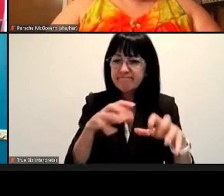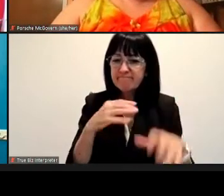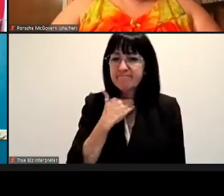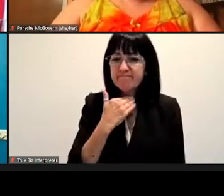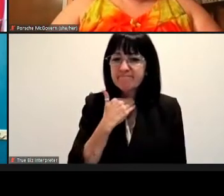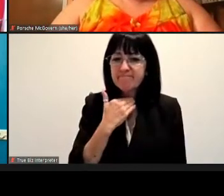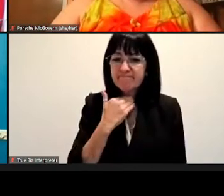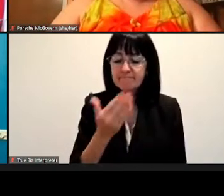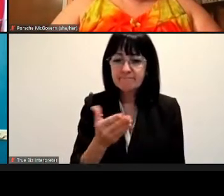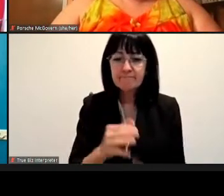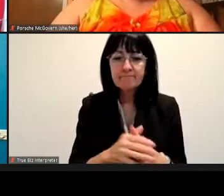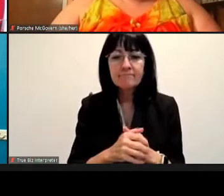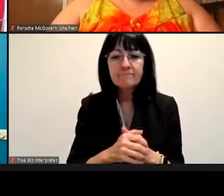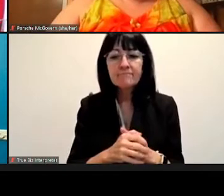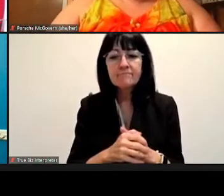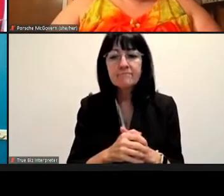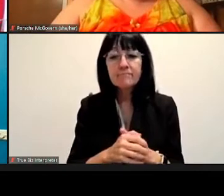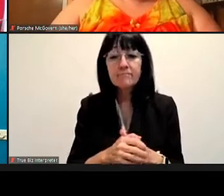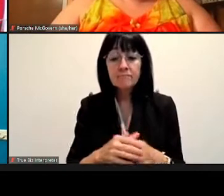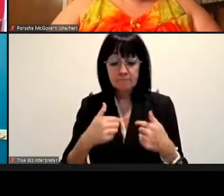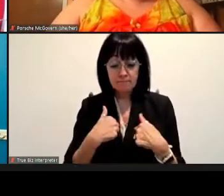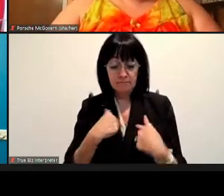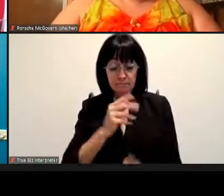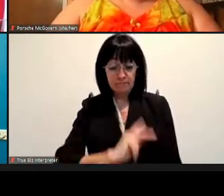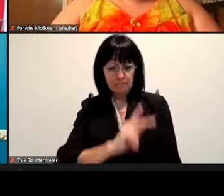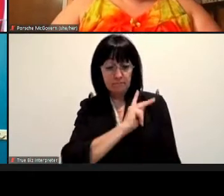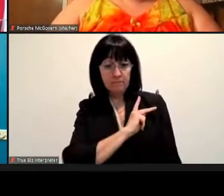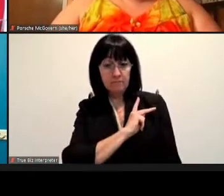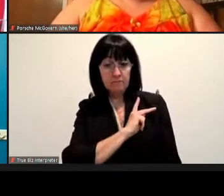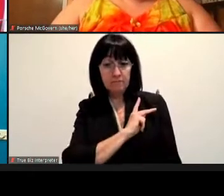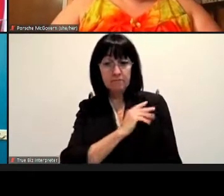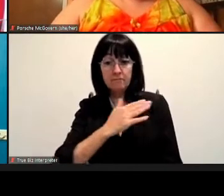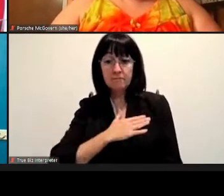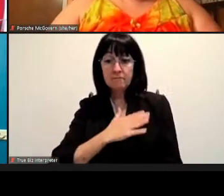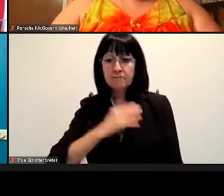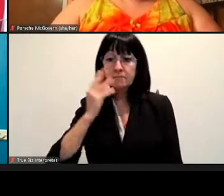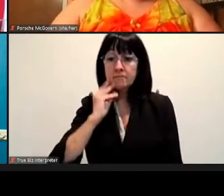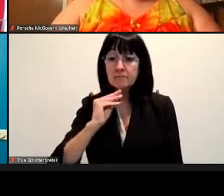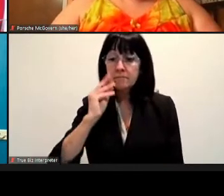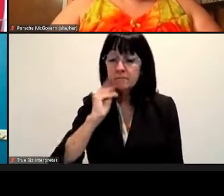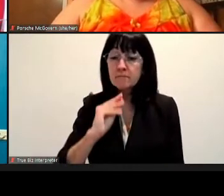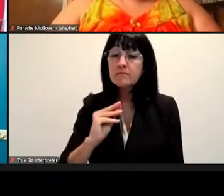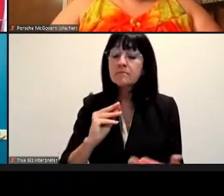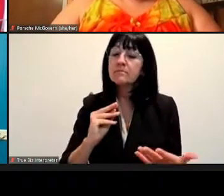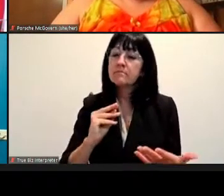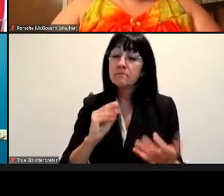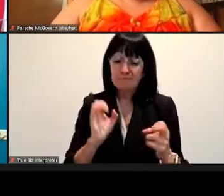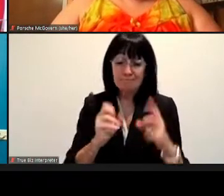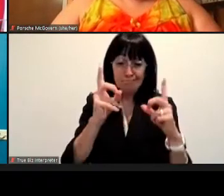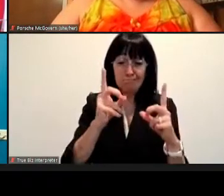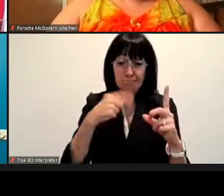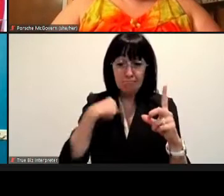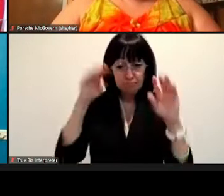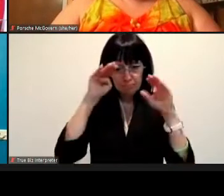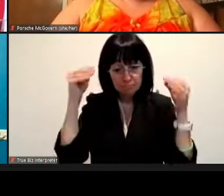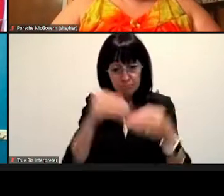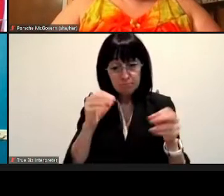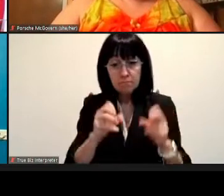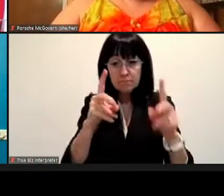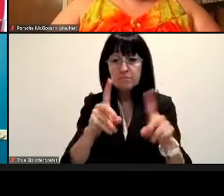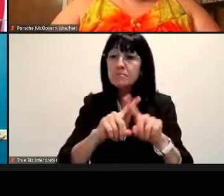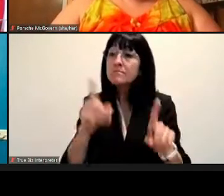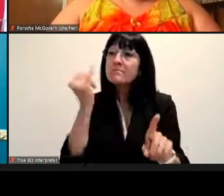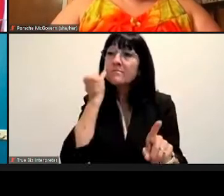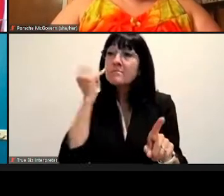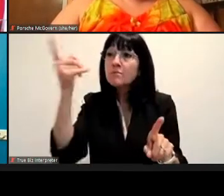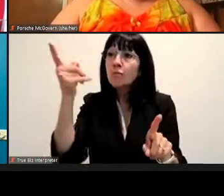I personally don't always absolve myself of the education element of it, but I have decided if it's a working environment, if you didn't hire me